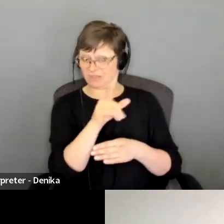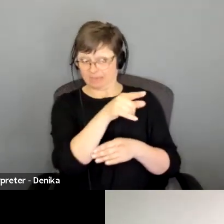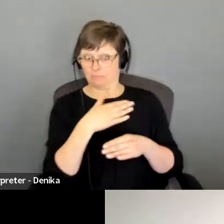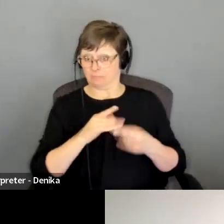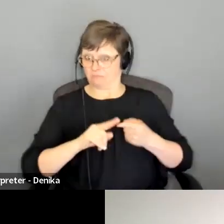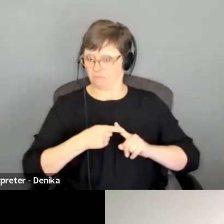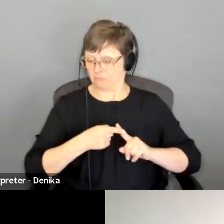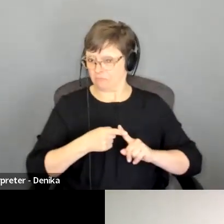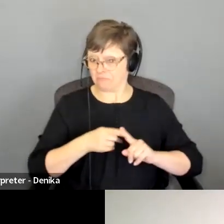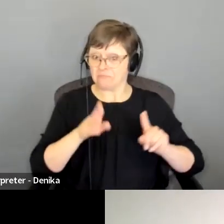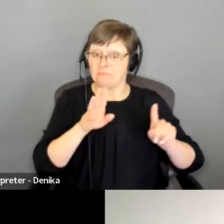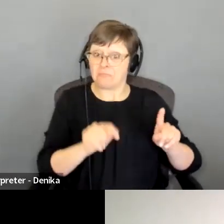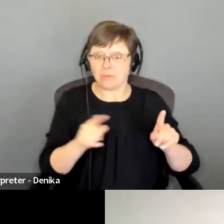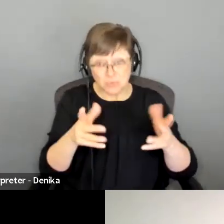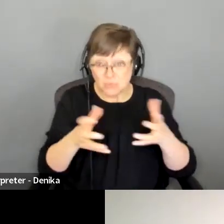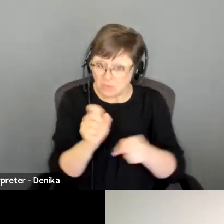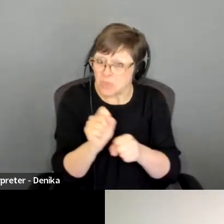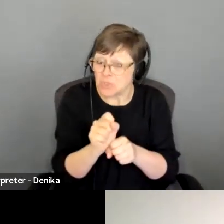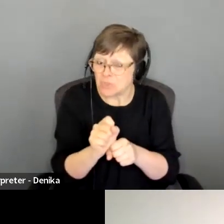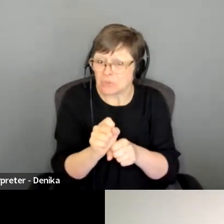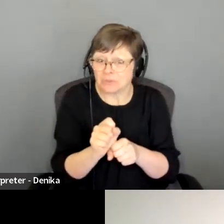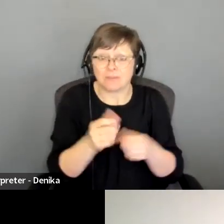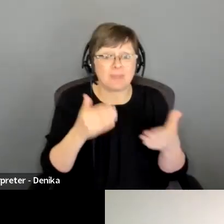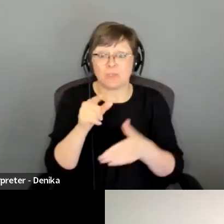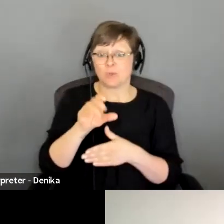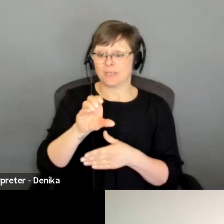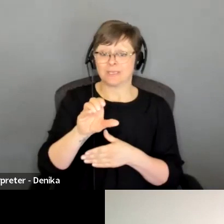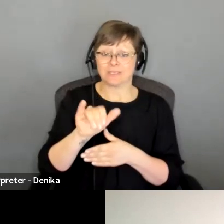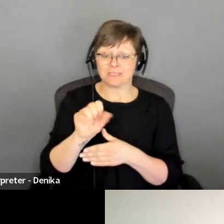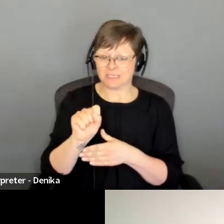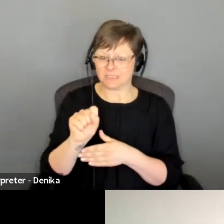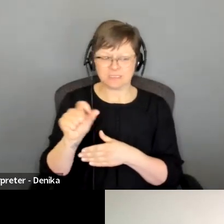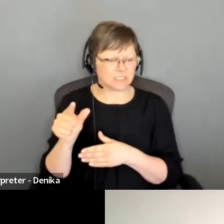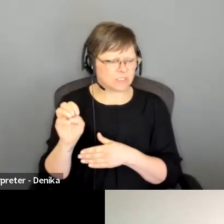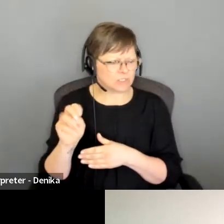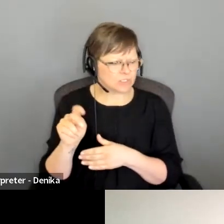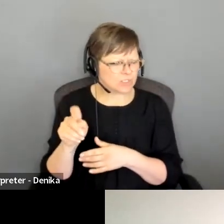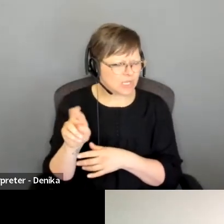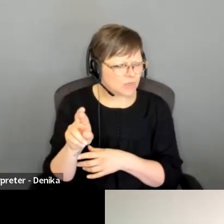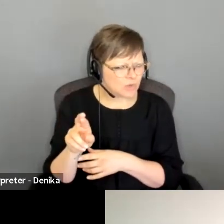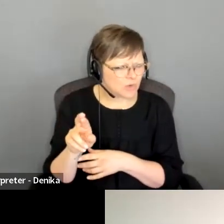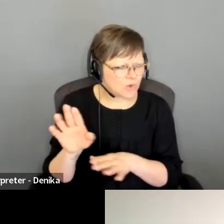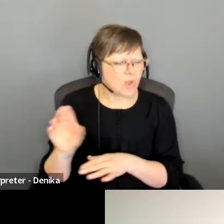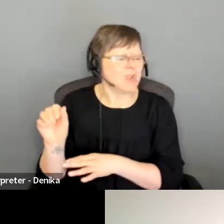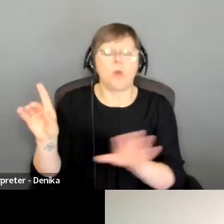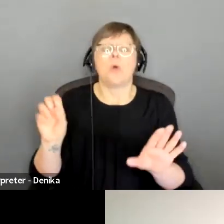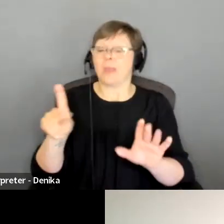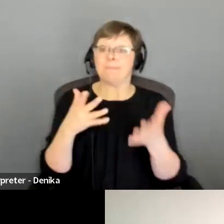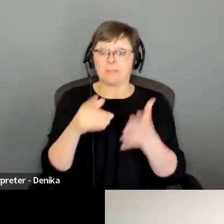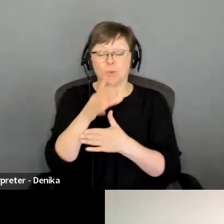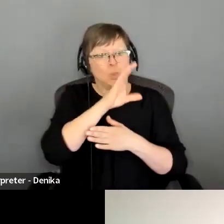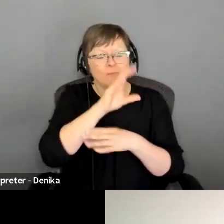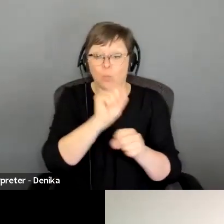are hoping to maybe get work, maybe you are a cisgendered, or no, it's just the right artistic directors, but maybe you're trying to get work in